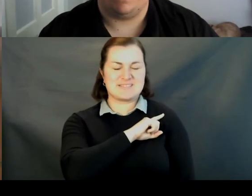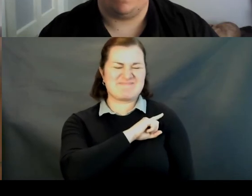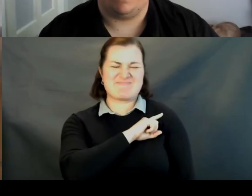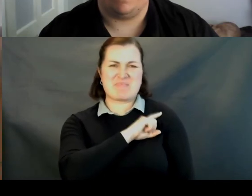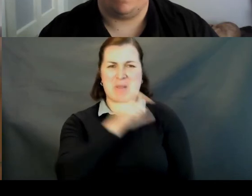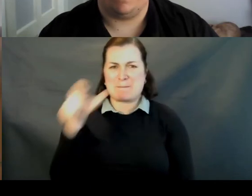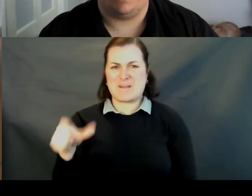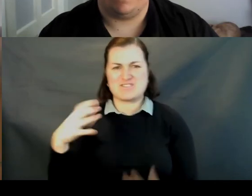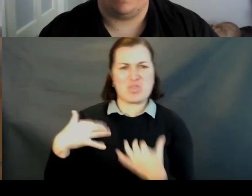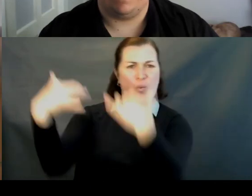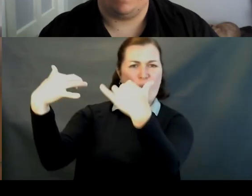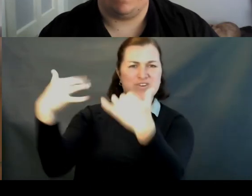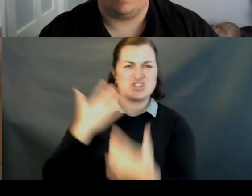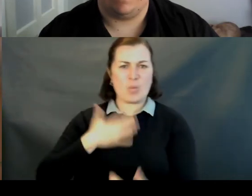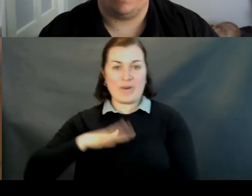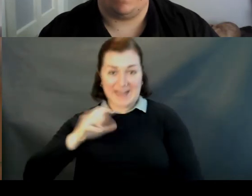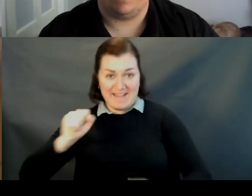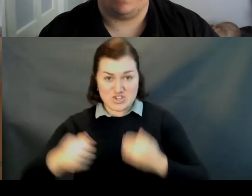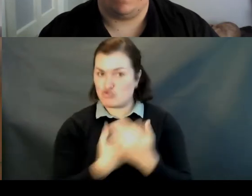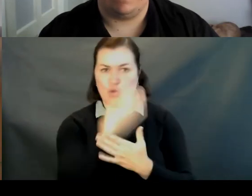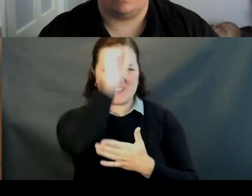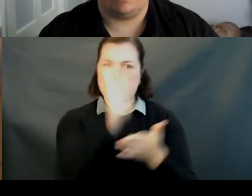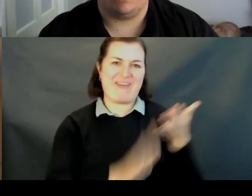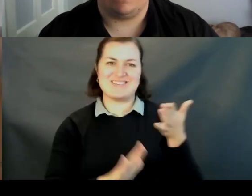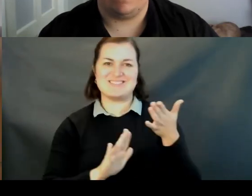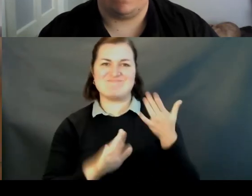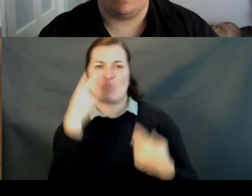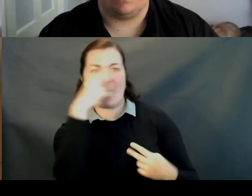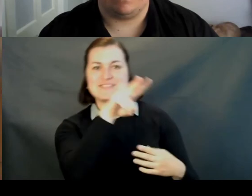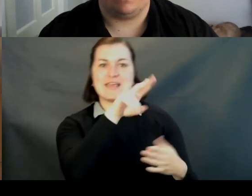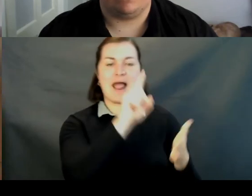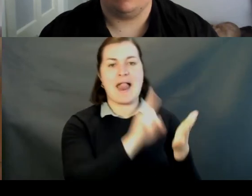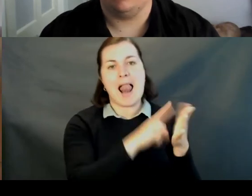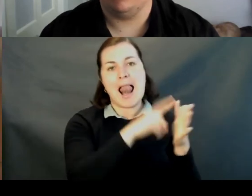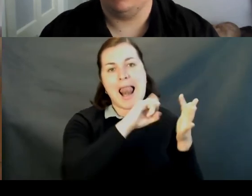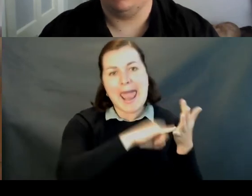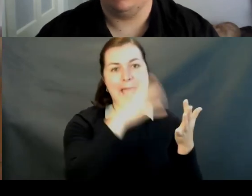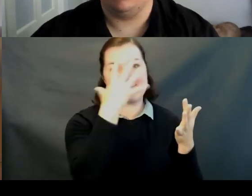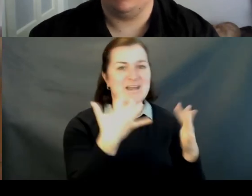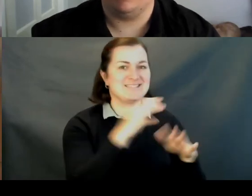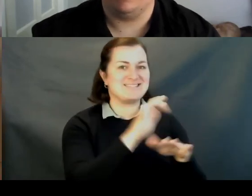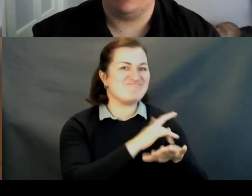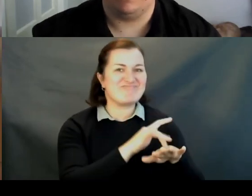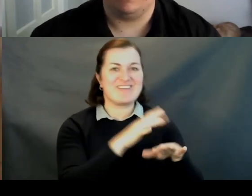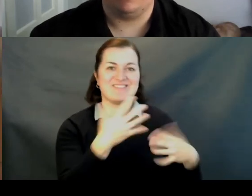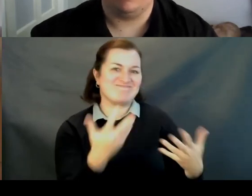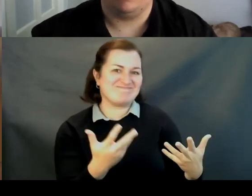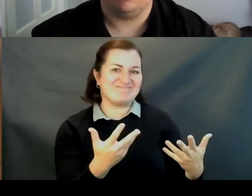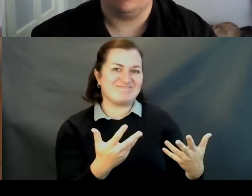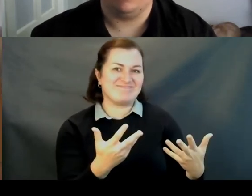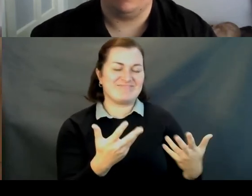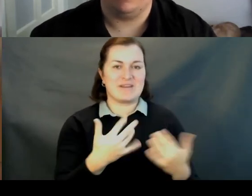coming to have a new experience at the theatre. And so if every other audience member is doing